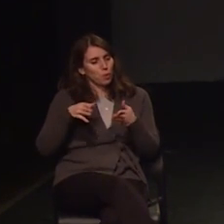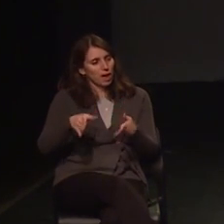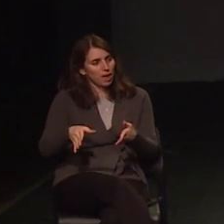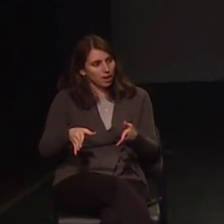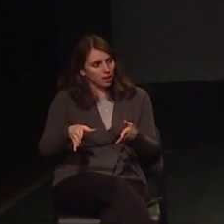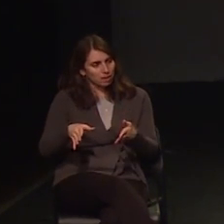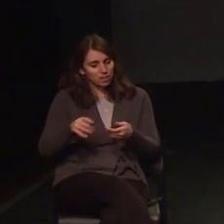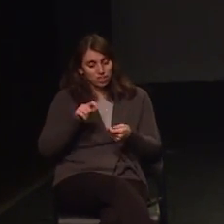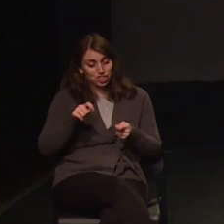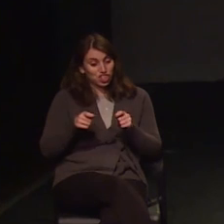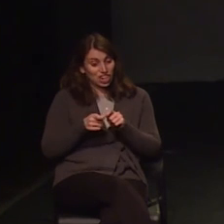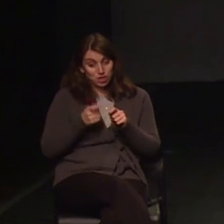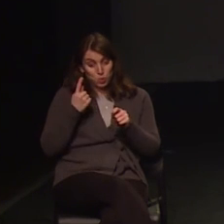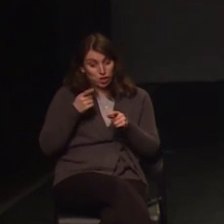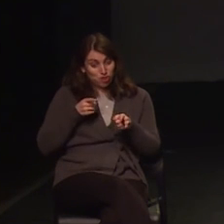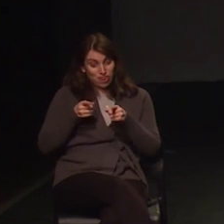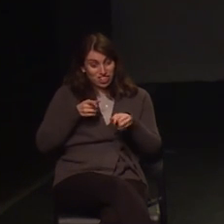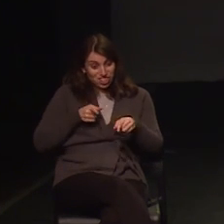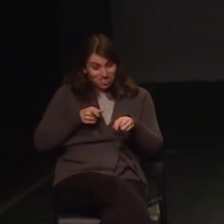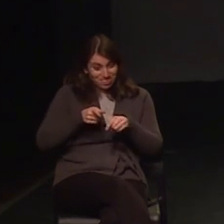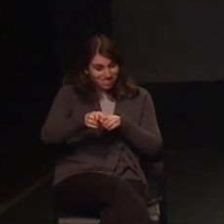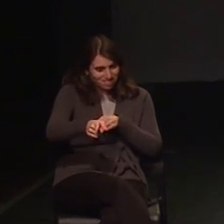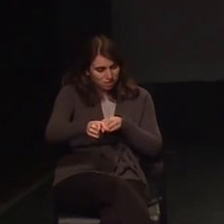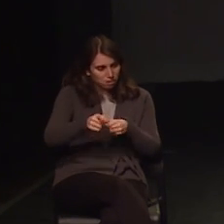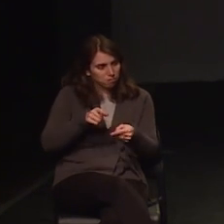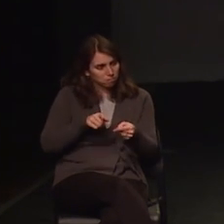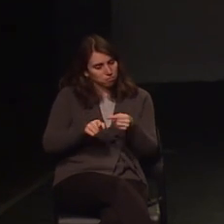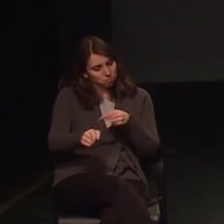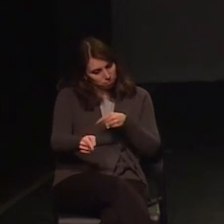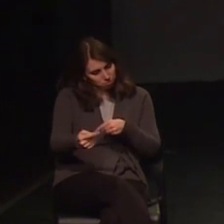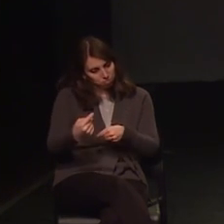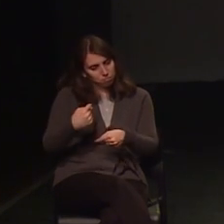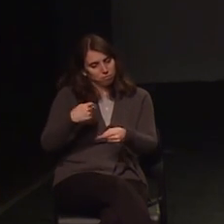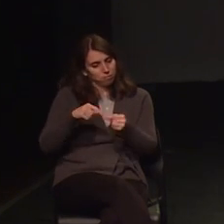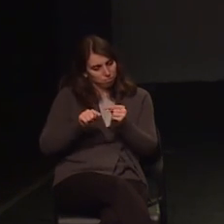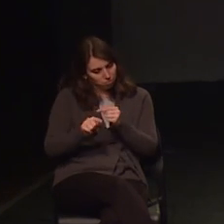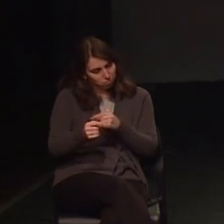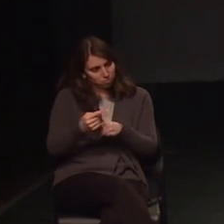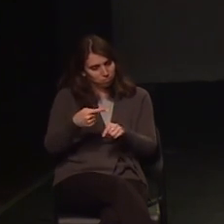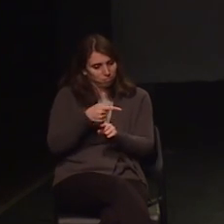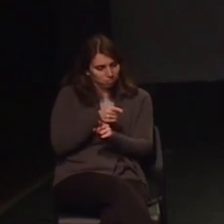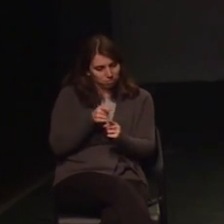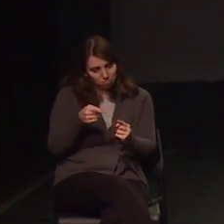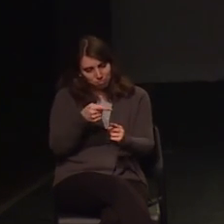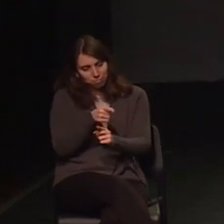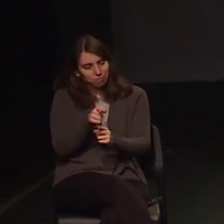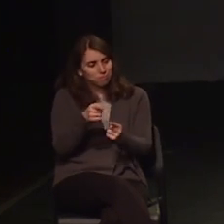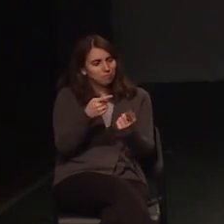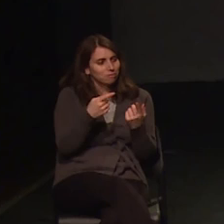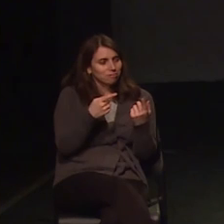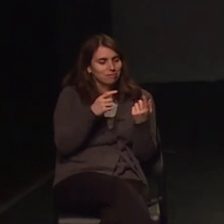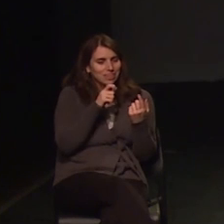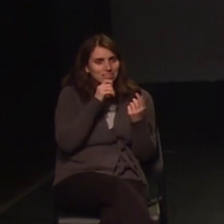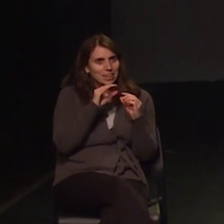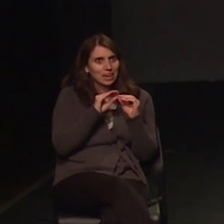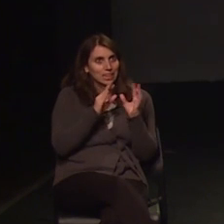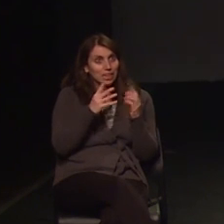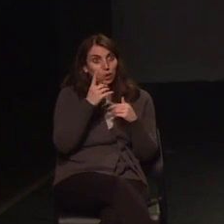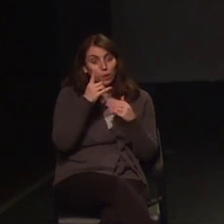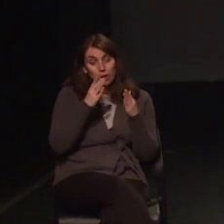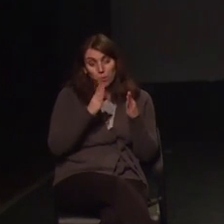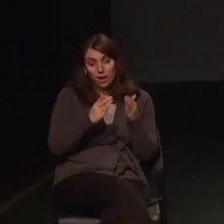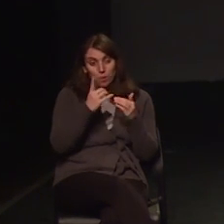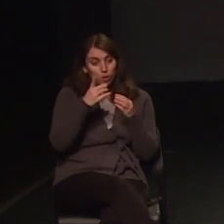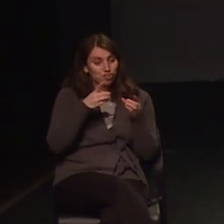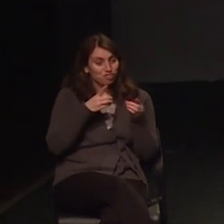strategy isn't real, right? Like that's the false narrative of how change happens. There's some charismatic leader, there's one person, or there's one direction, and that's just